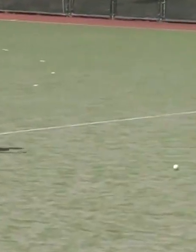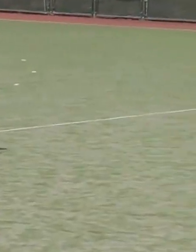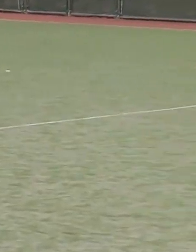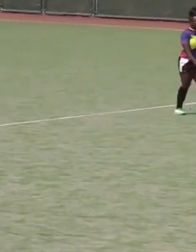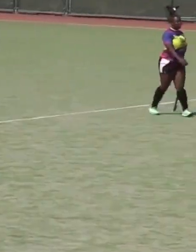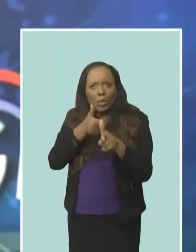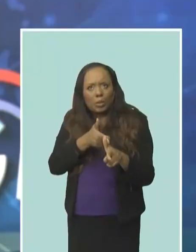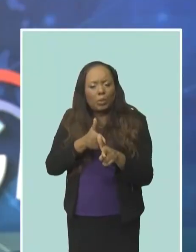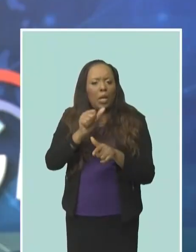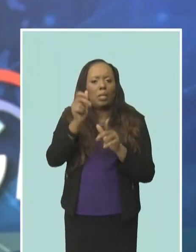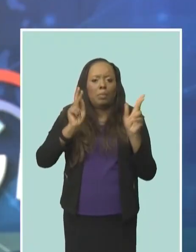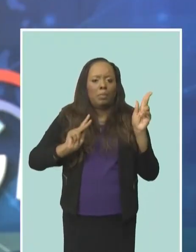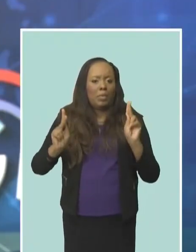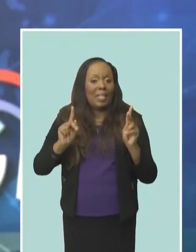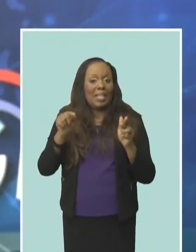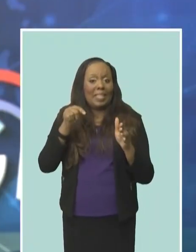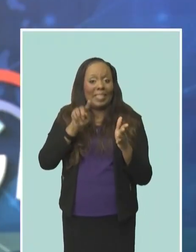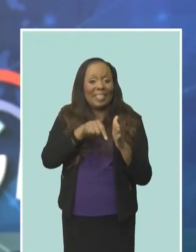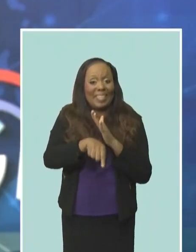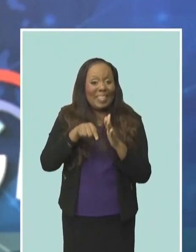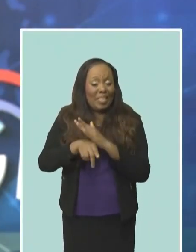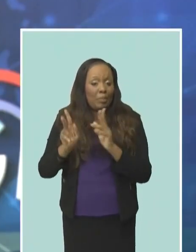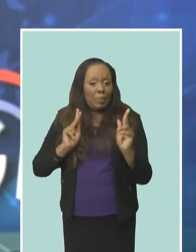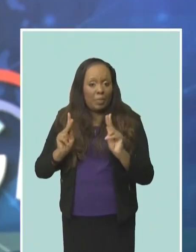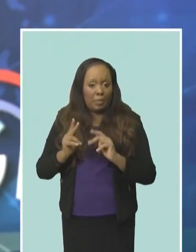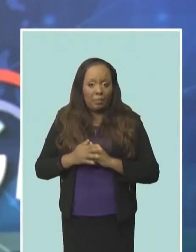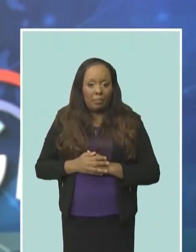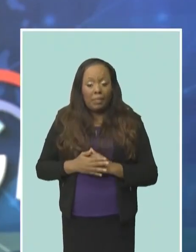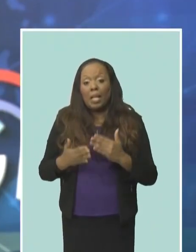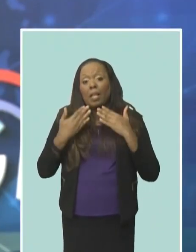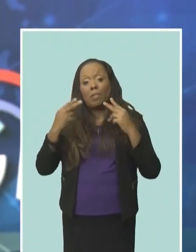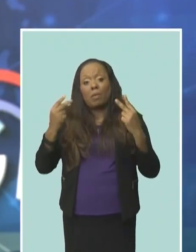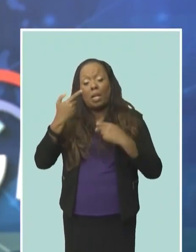3-0. And that's our time tonight. Thank you for spending it